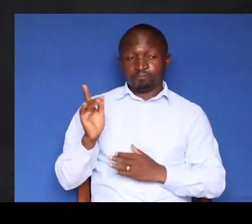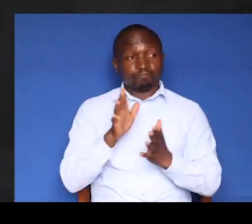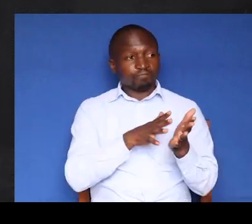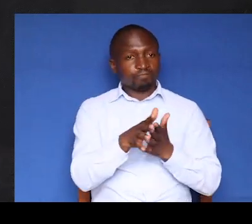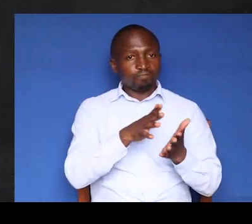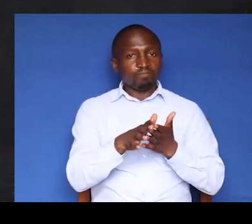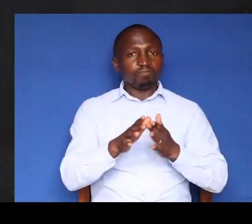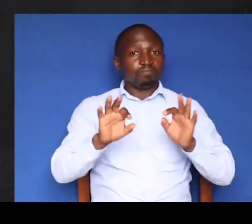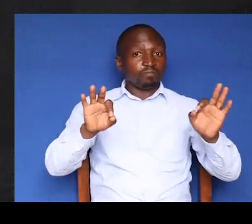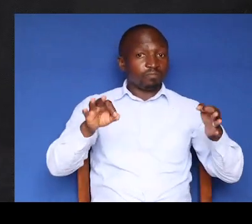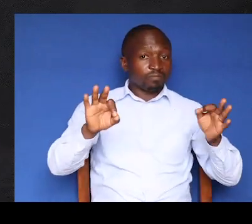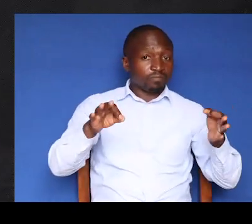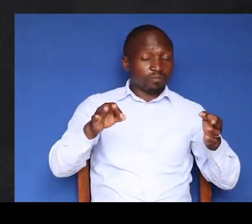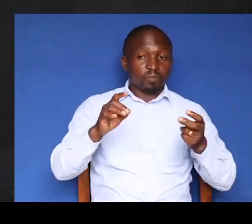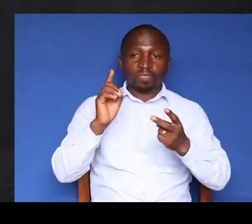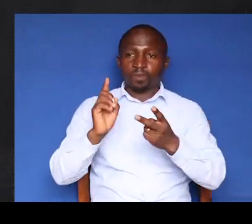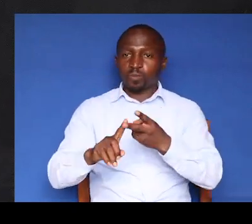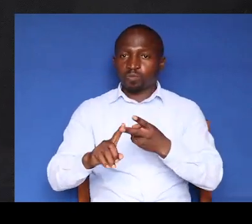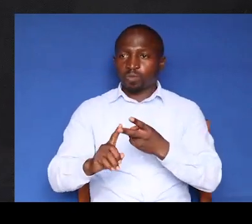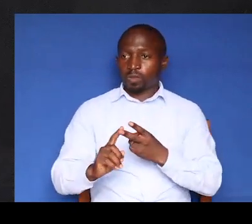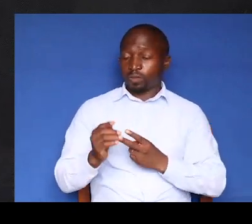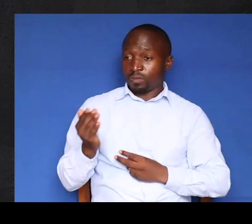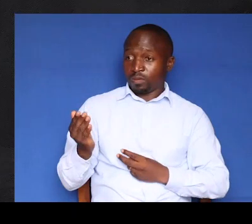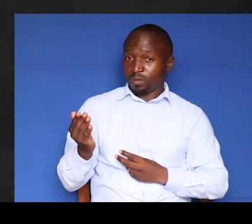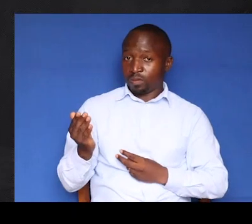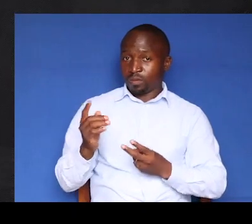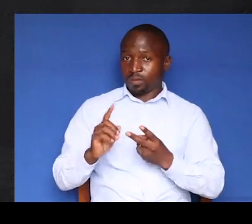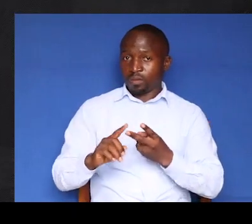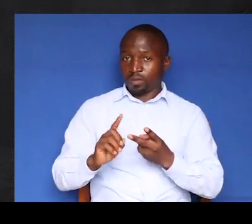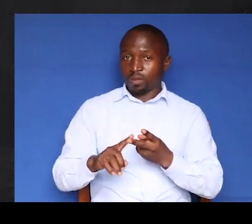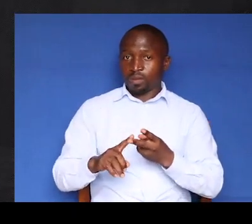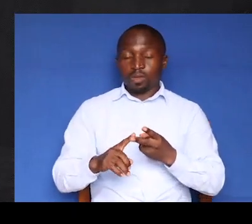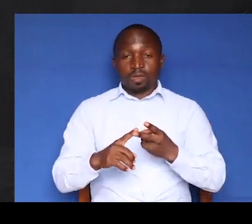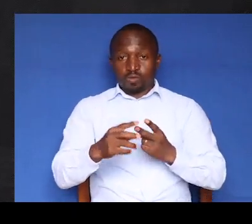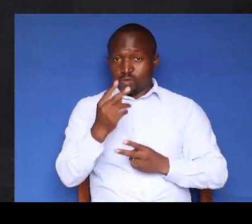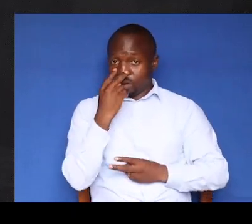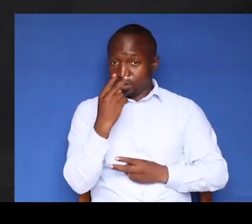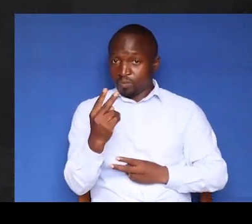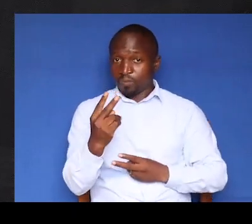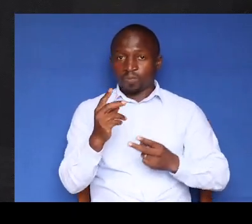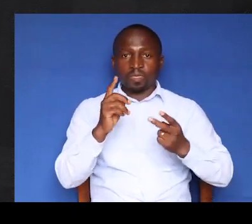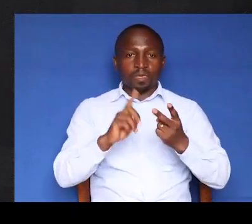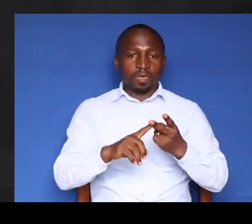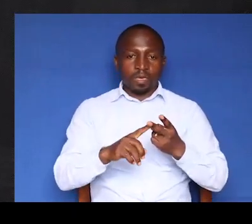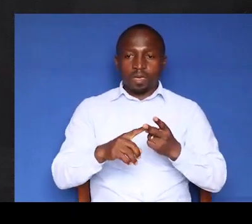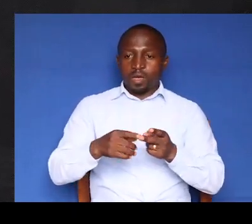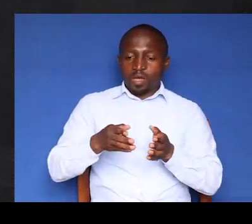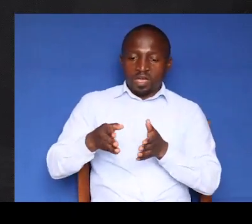how the study, when we talk of the study, the same as to say the consideration of river